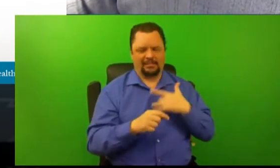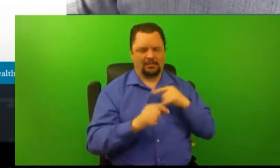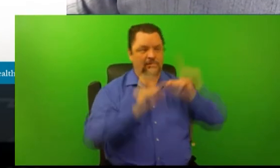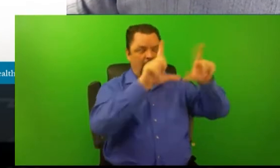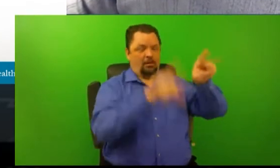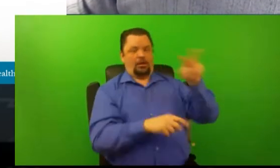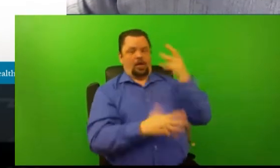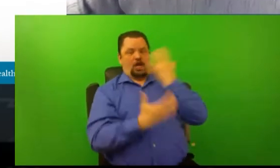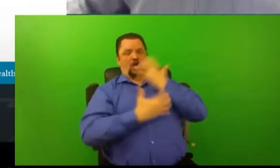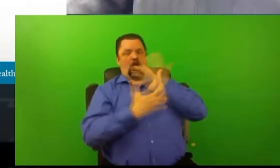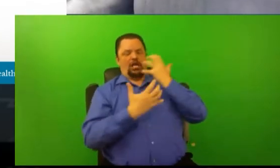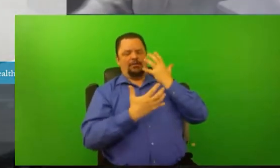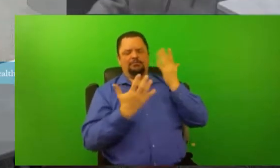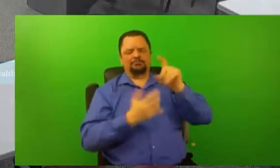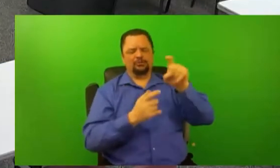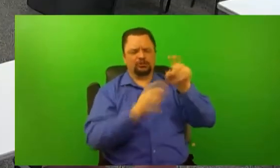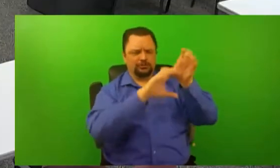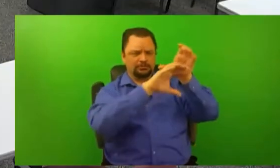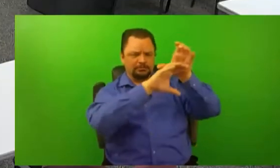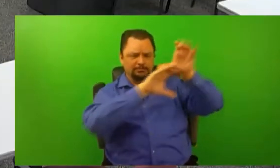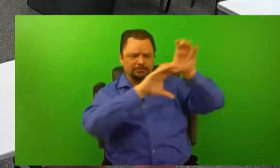Any other board member comments?